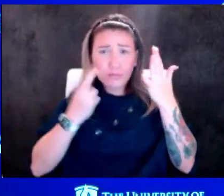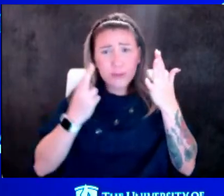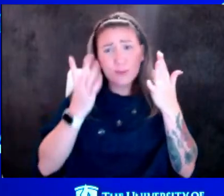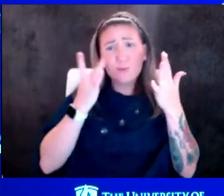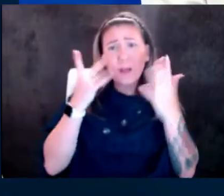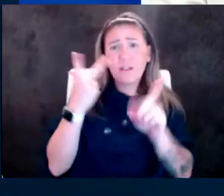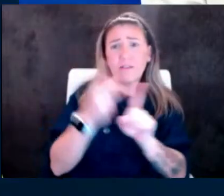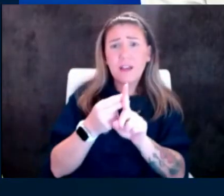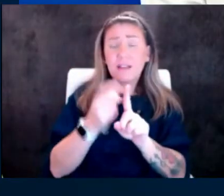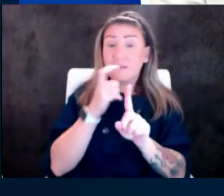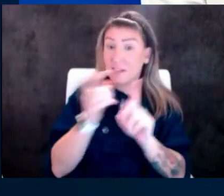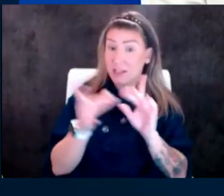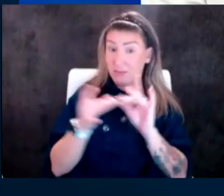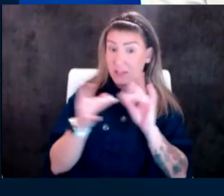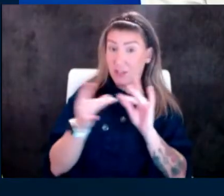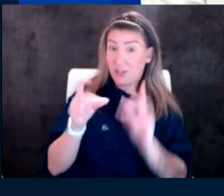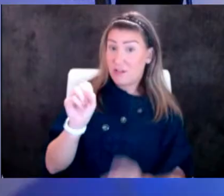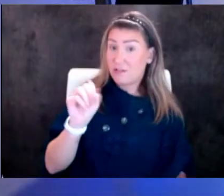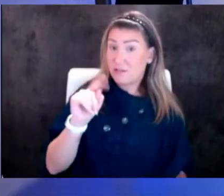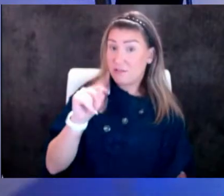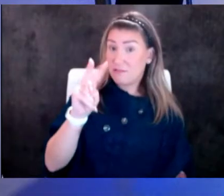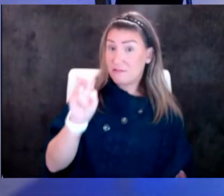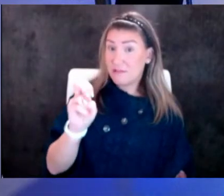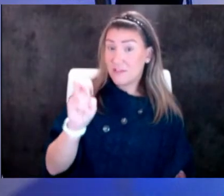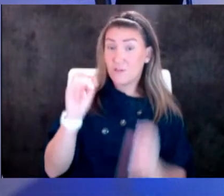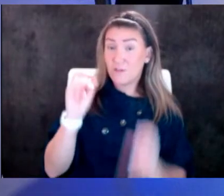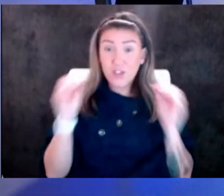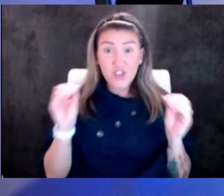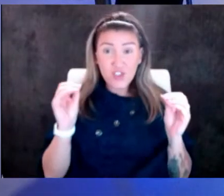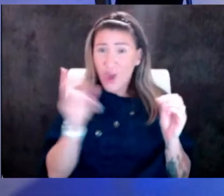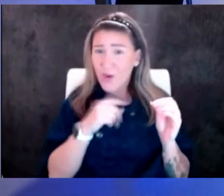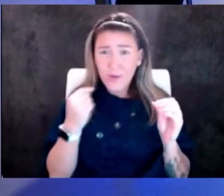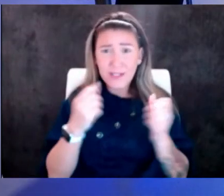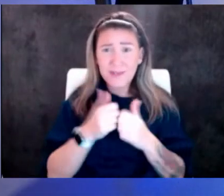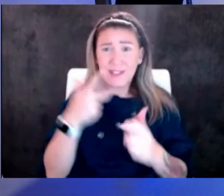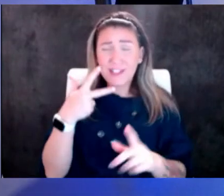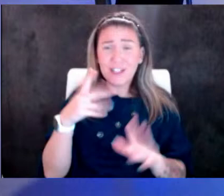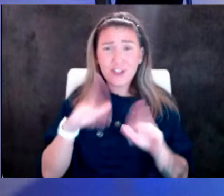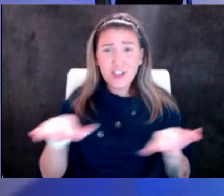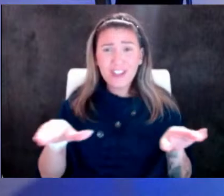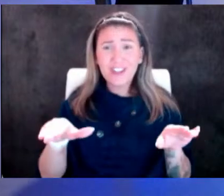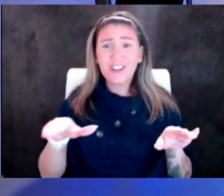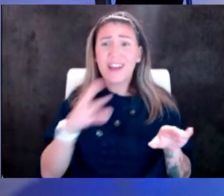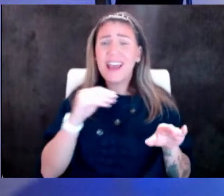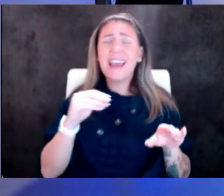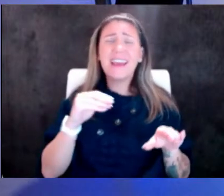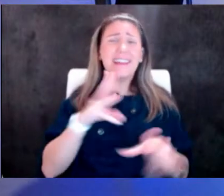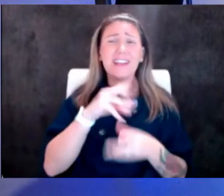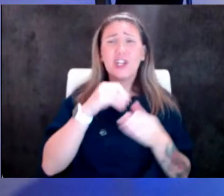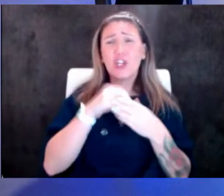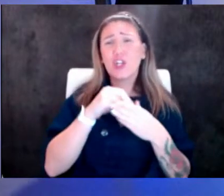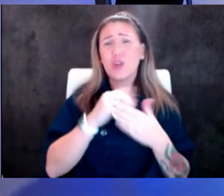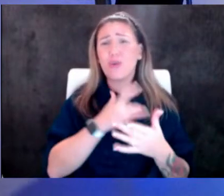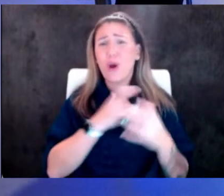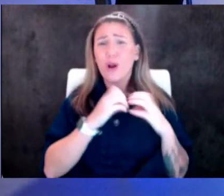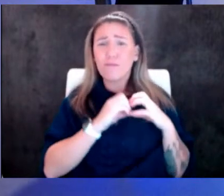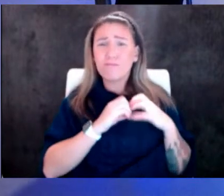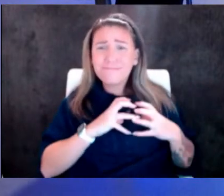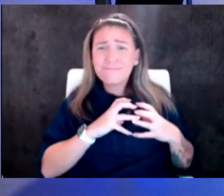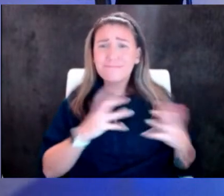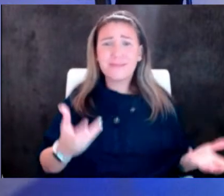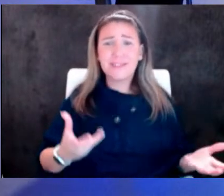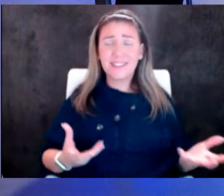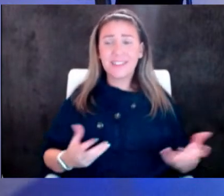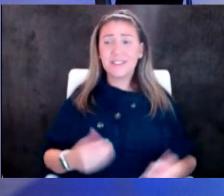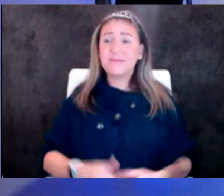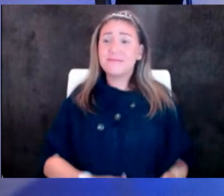mention, Steve, still no major risk from vaccination in children. It's really safe, including safe. the myocarditis thing. Not a big deal. That